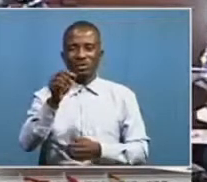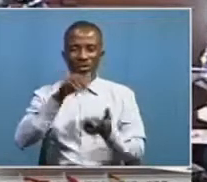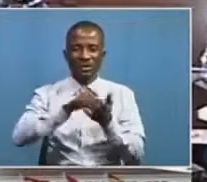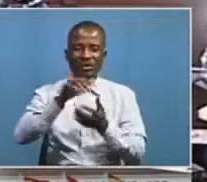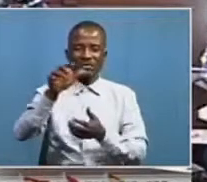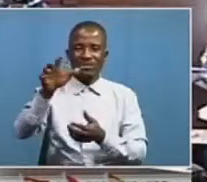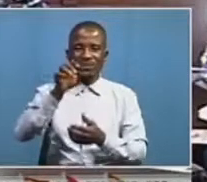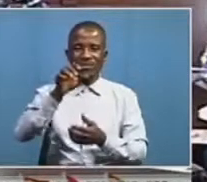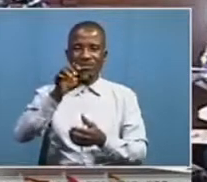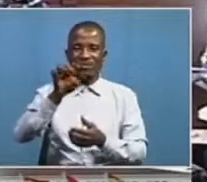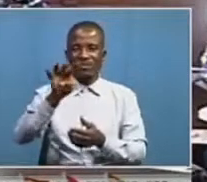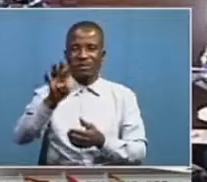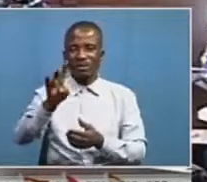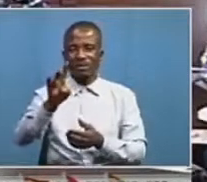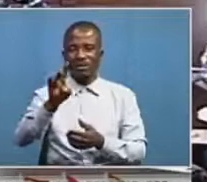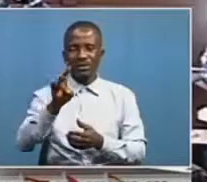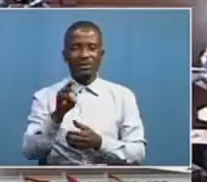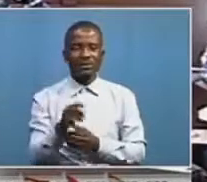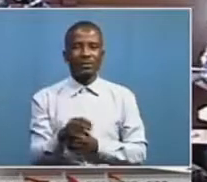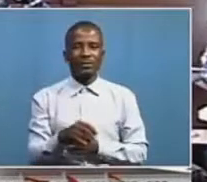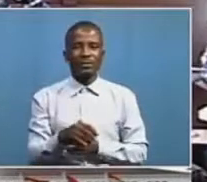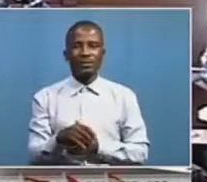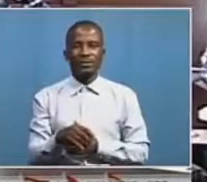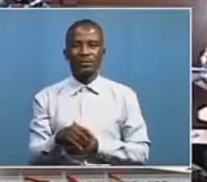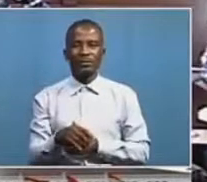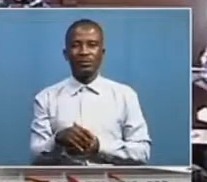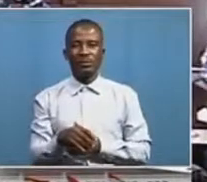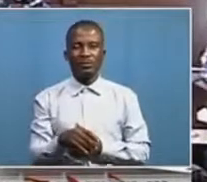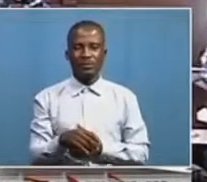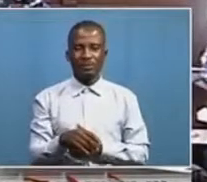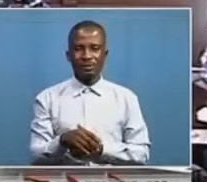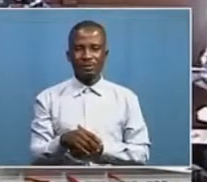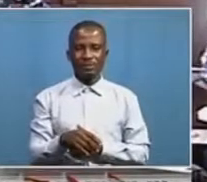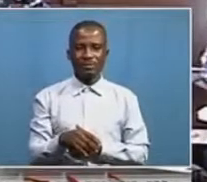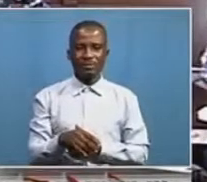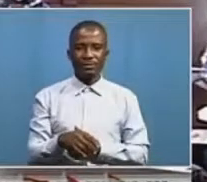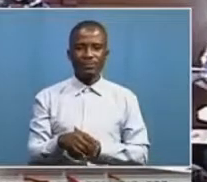13,220,547. That's into bracket